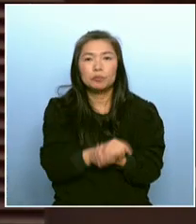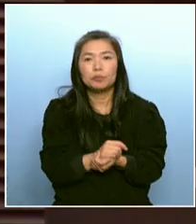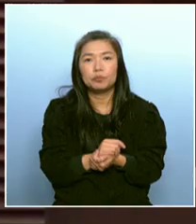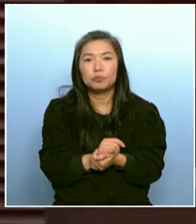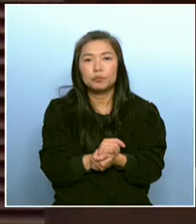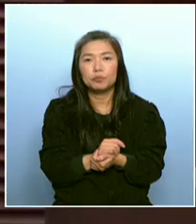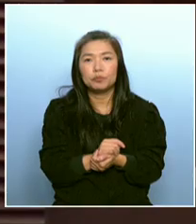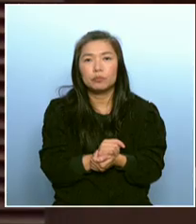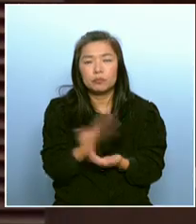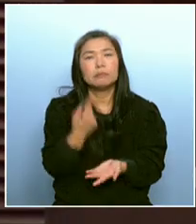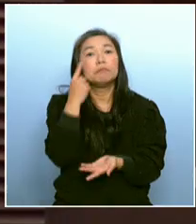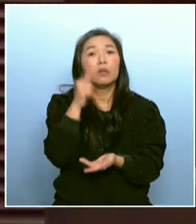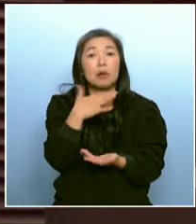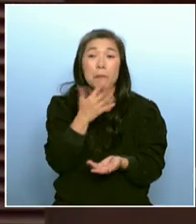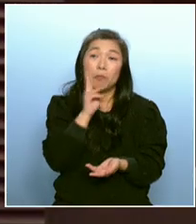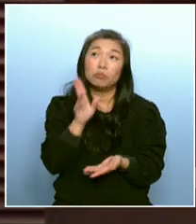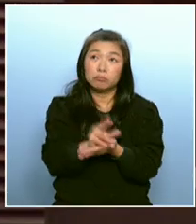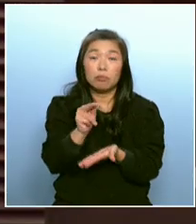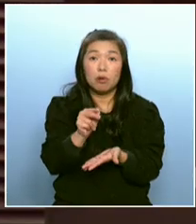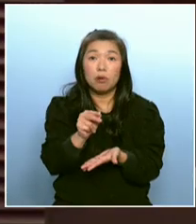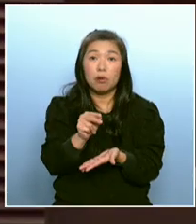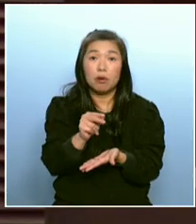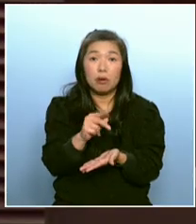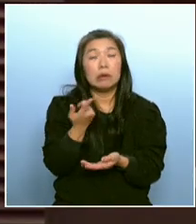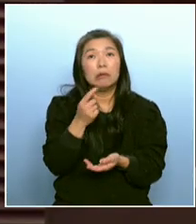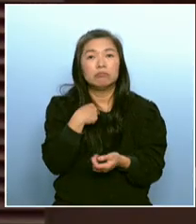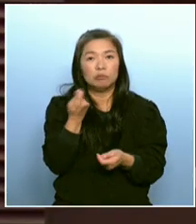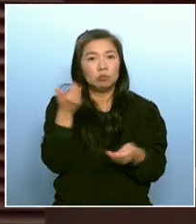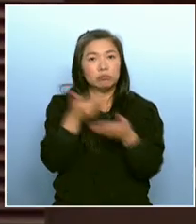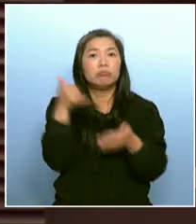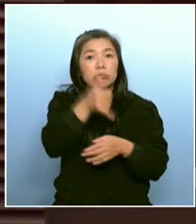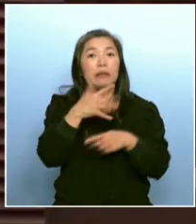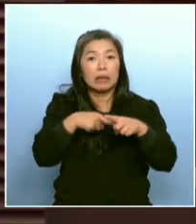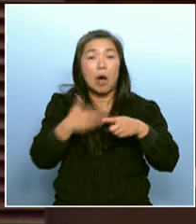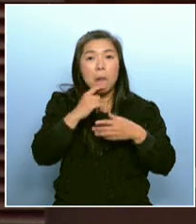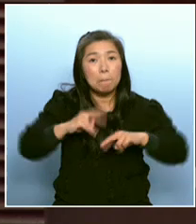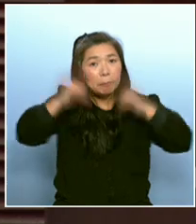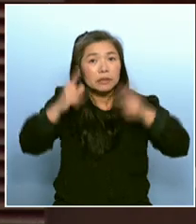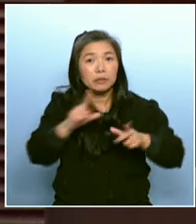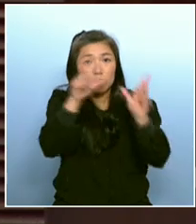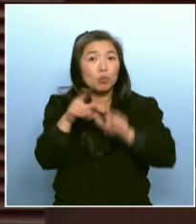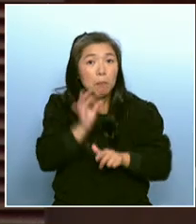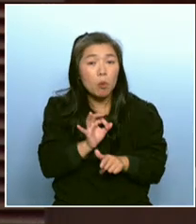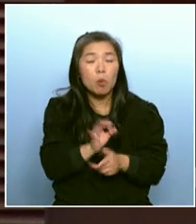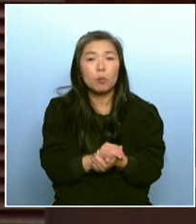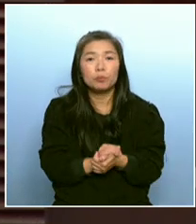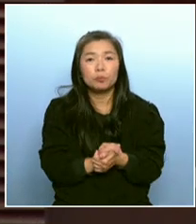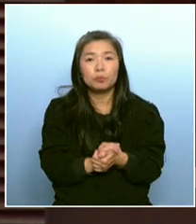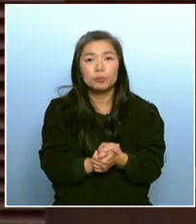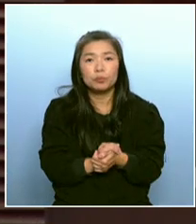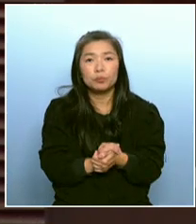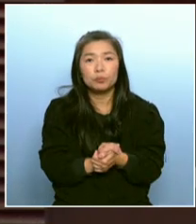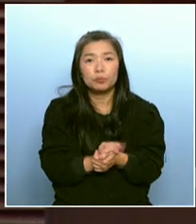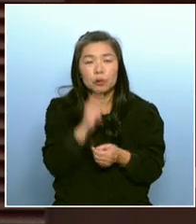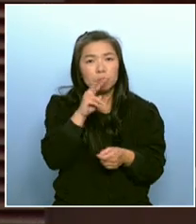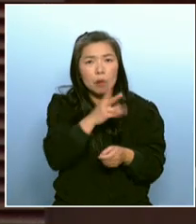on children during the 2nd and the 7th year of the program. During the 7th year, they are already at university, so